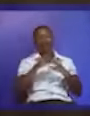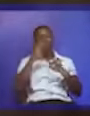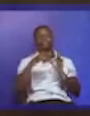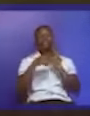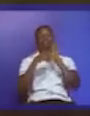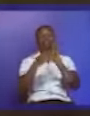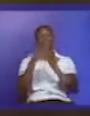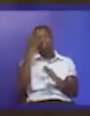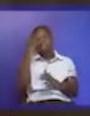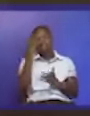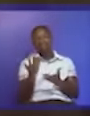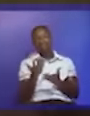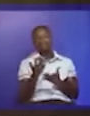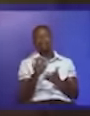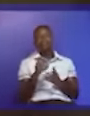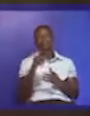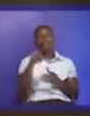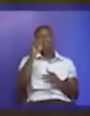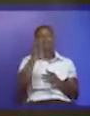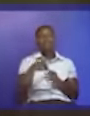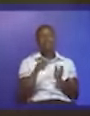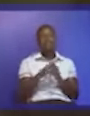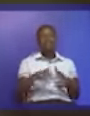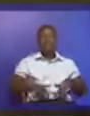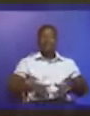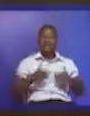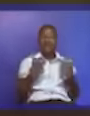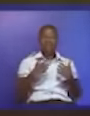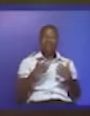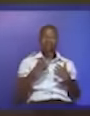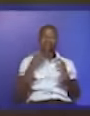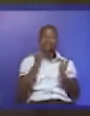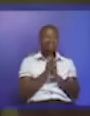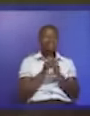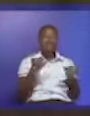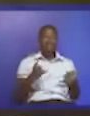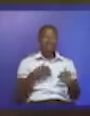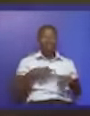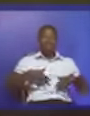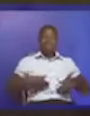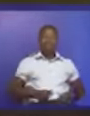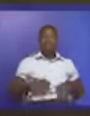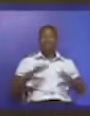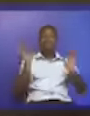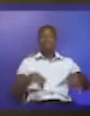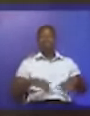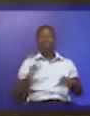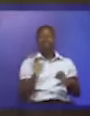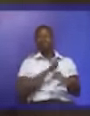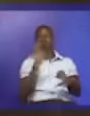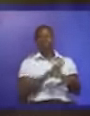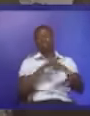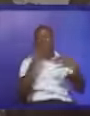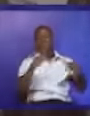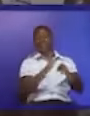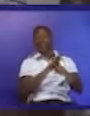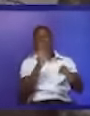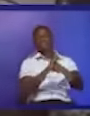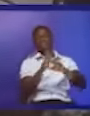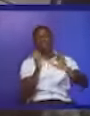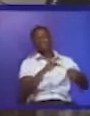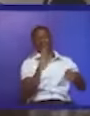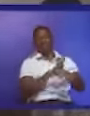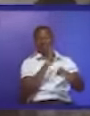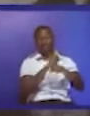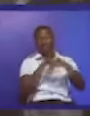forth? Listen, you need to get angry tonight and say, enough is enough. Enough is enough. Enough is enough. Enough